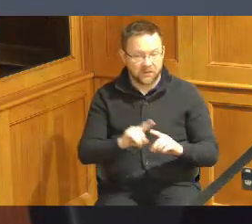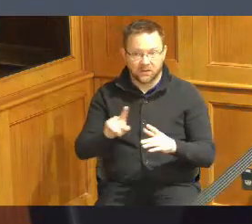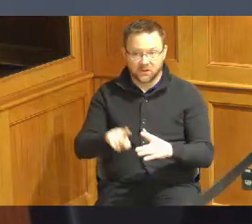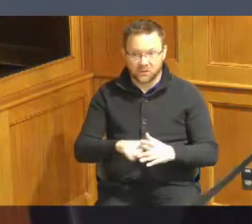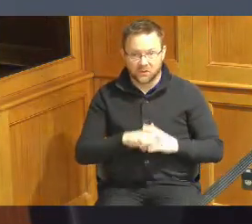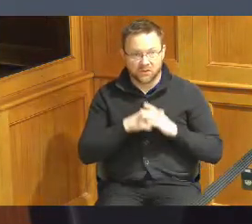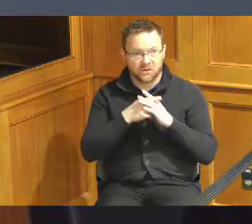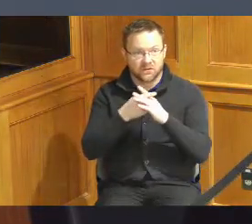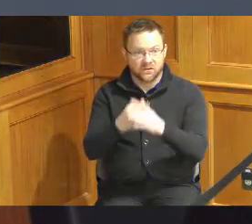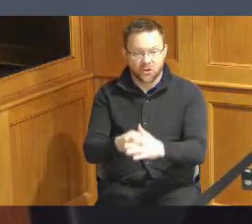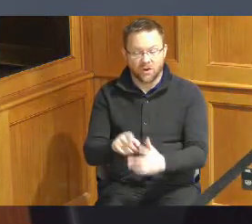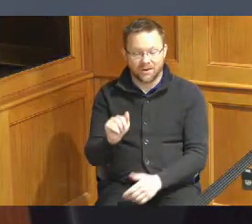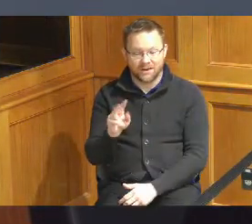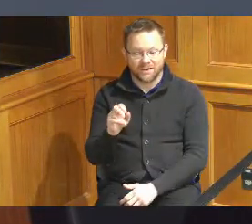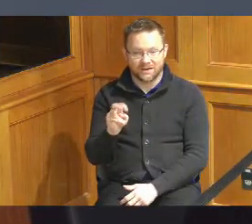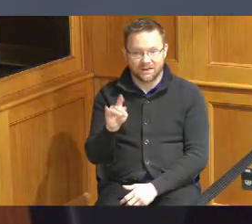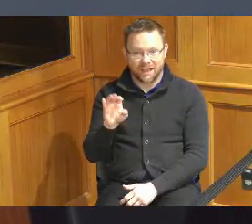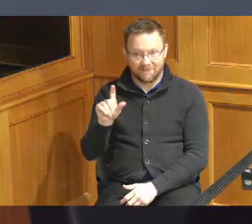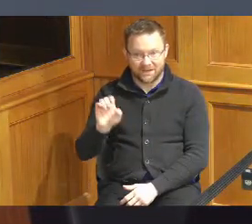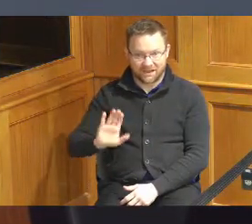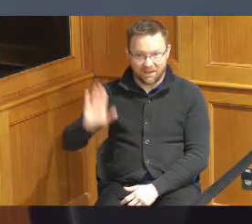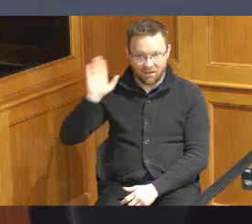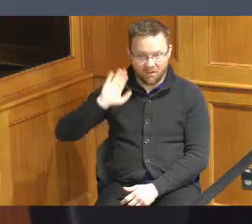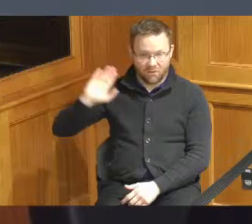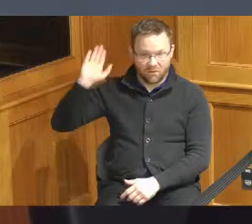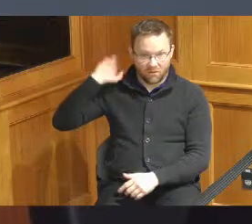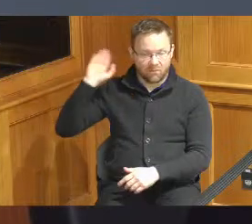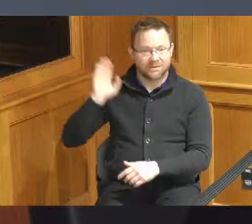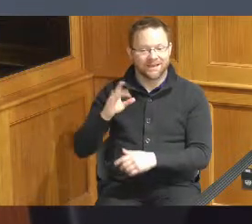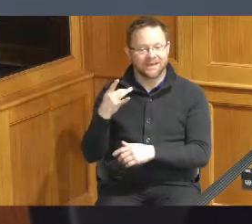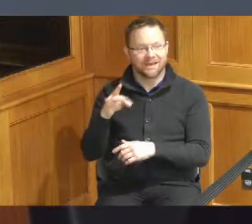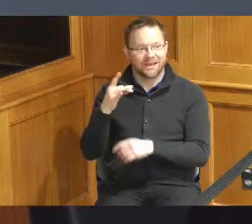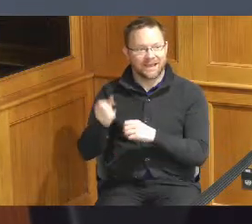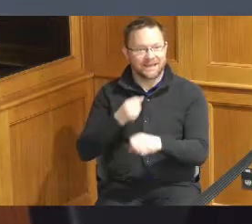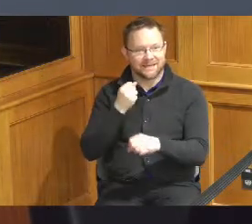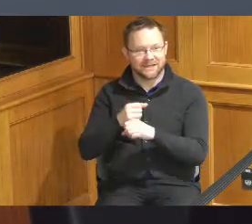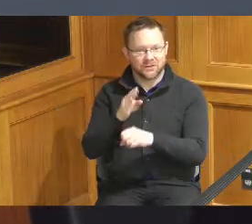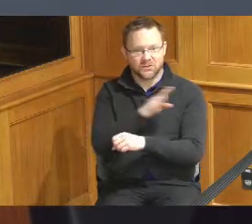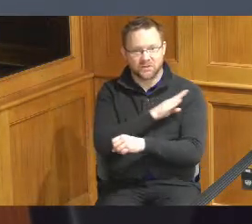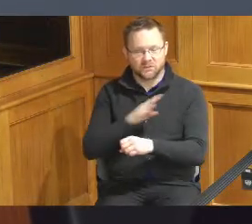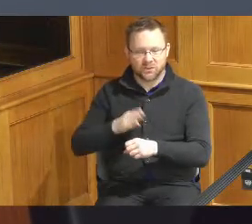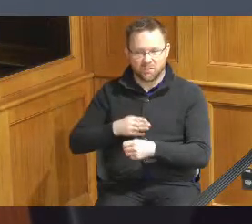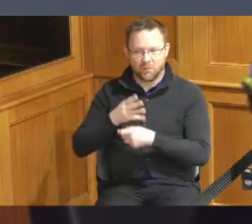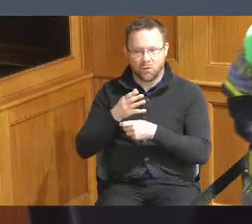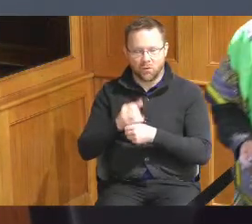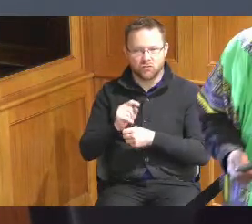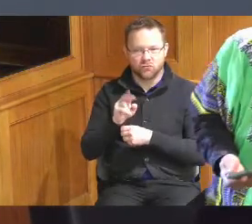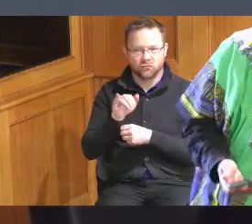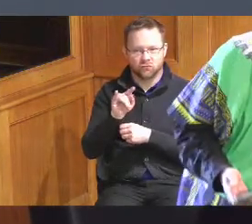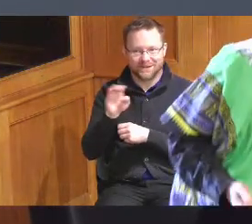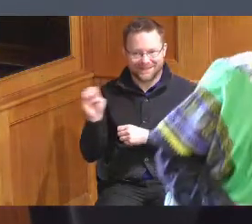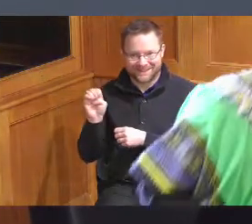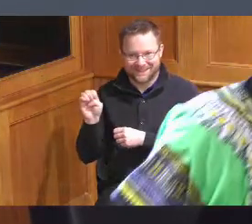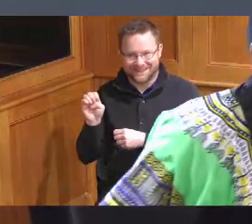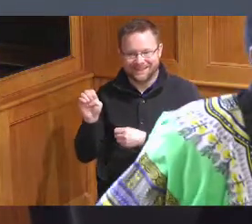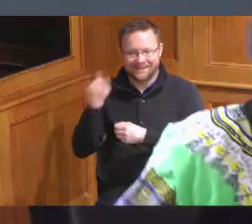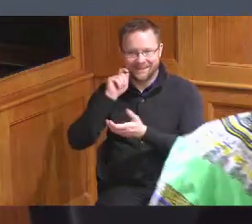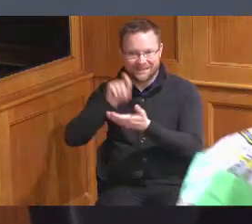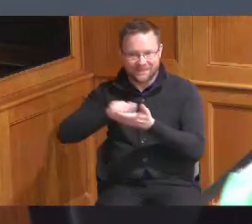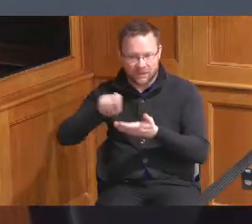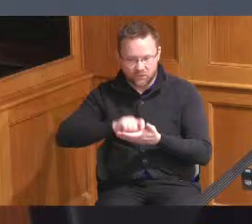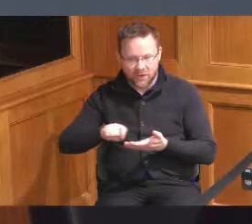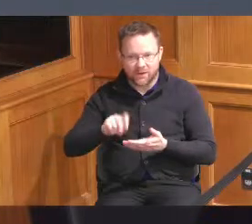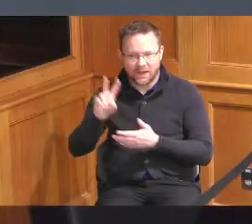her Avondale neighborhood. Whereas Sheila served 18 years as a board trustee, board secretary, and vice president